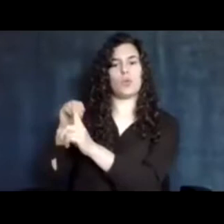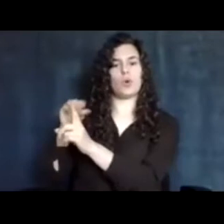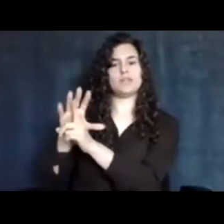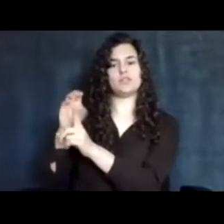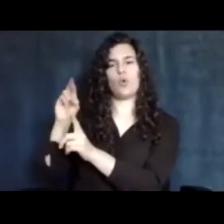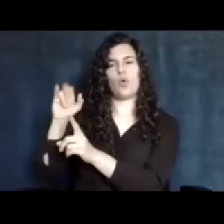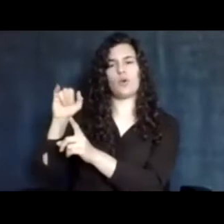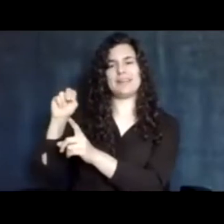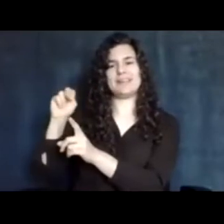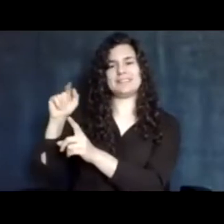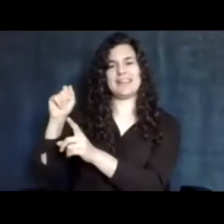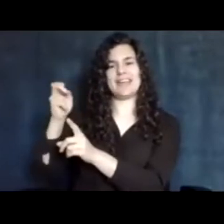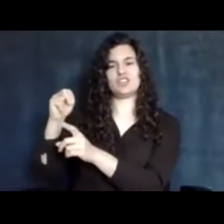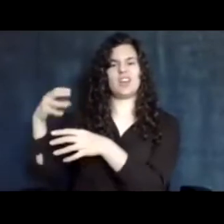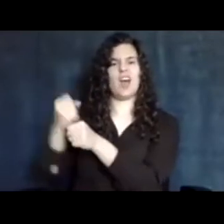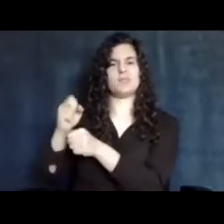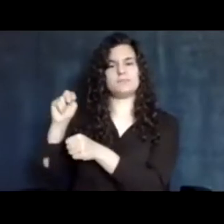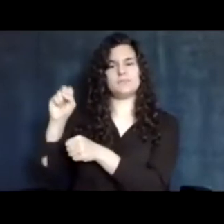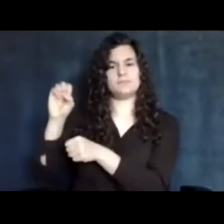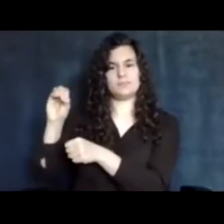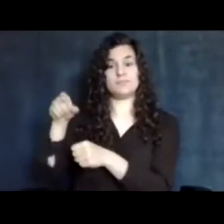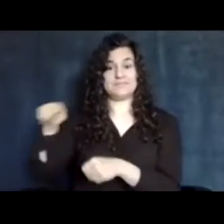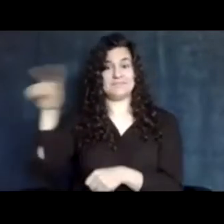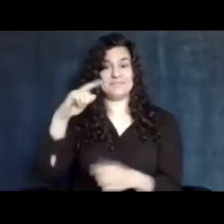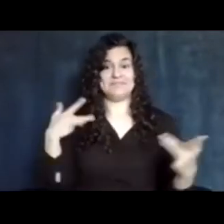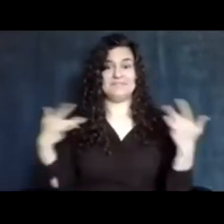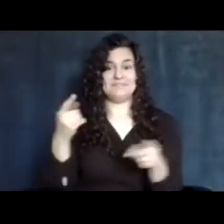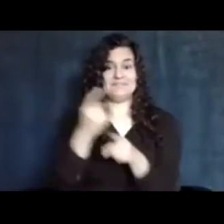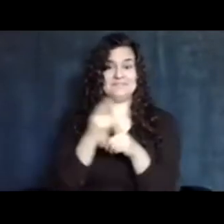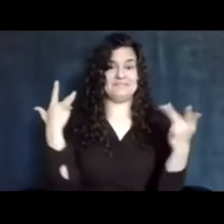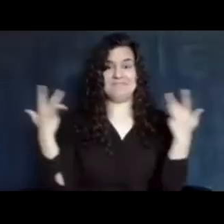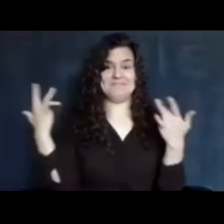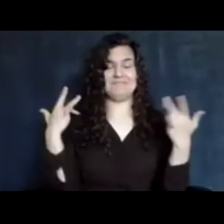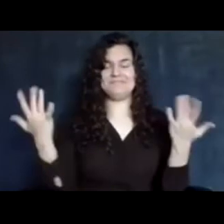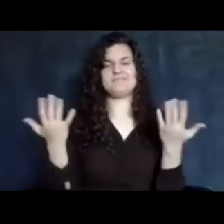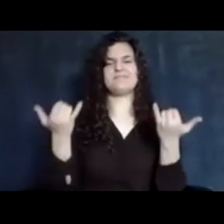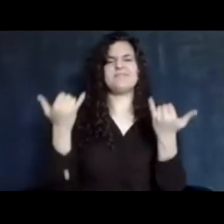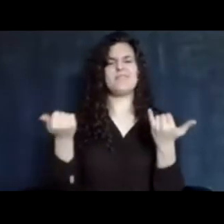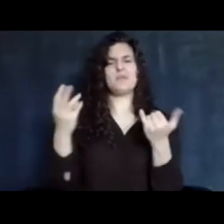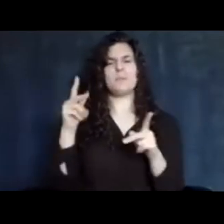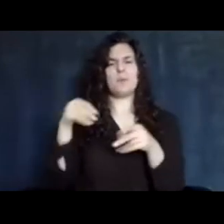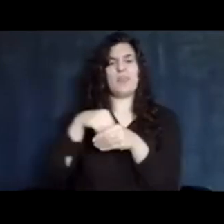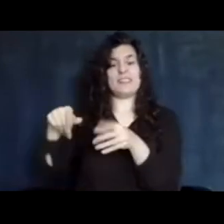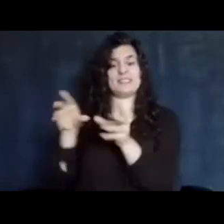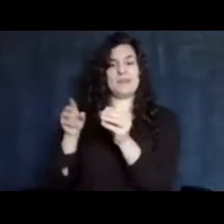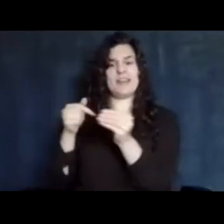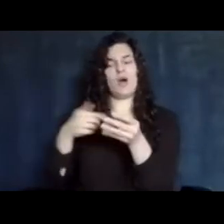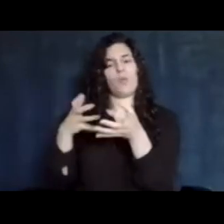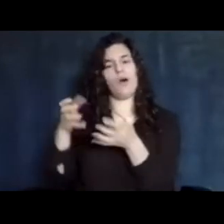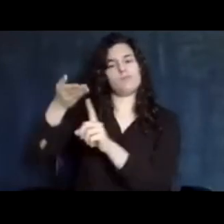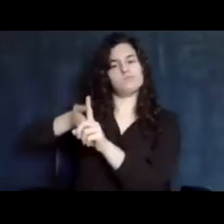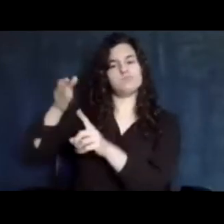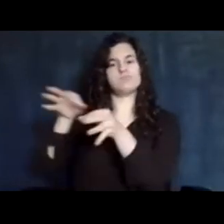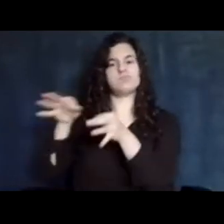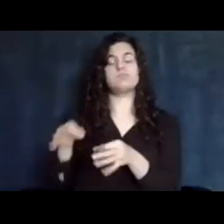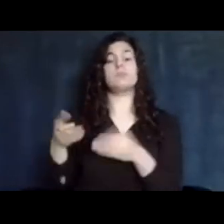Everyone's excited, right? Okay, so I do want to mention a couple of people who will be in this meeting today, just so you guys can be a little bit familiar. We do have